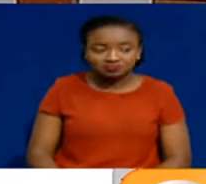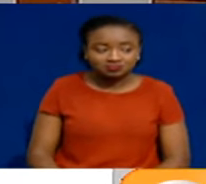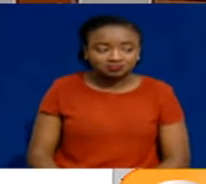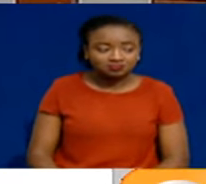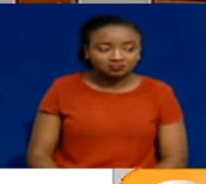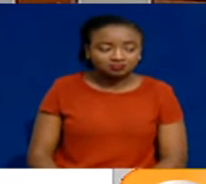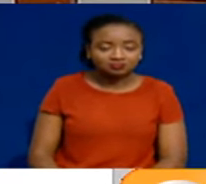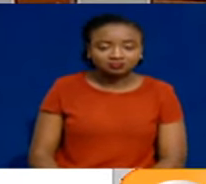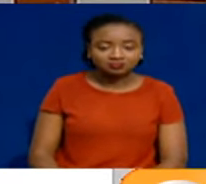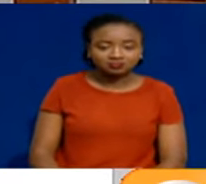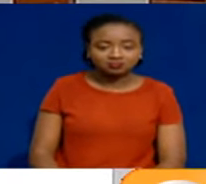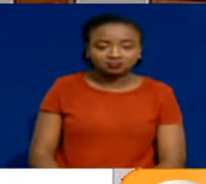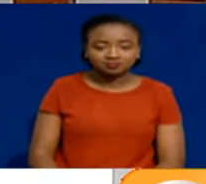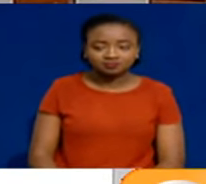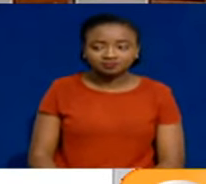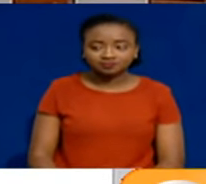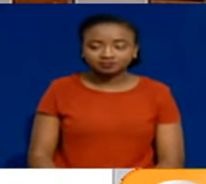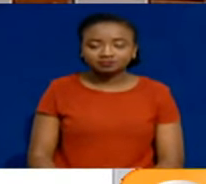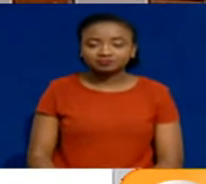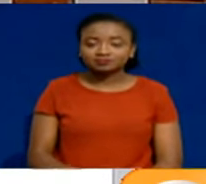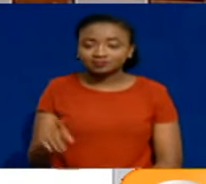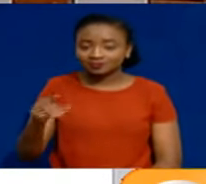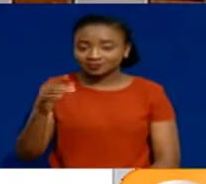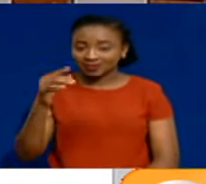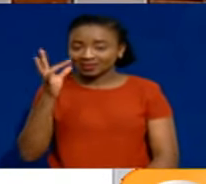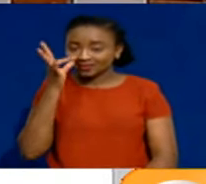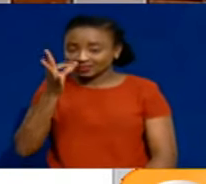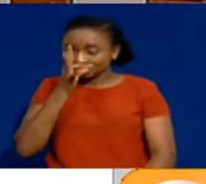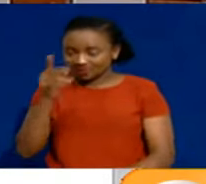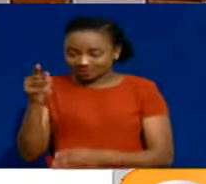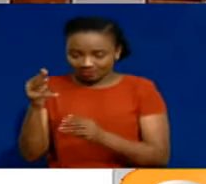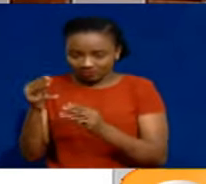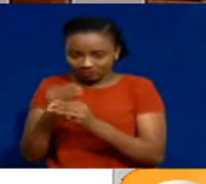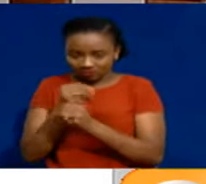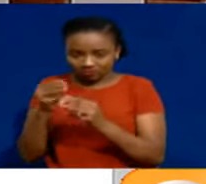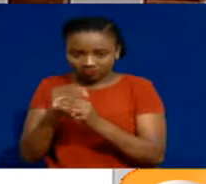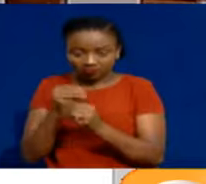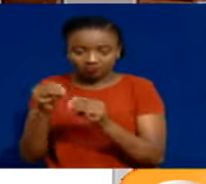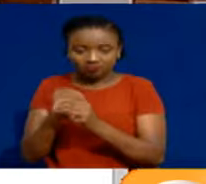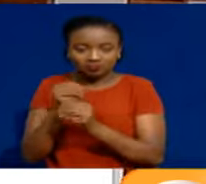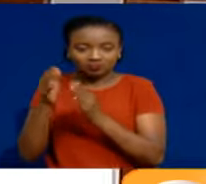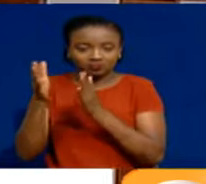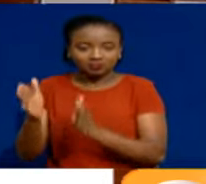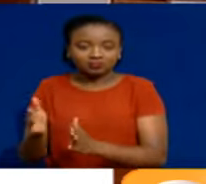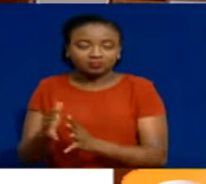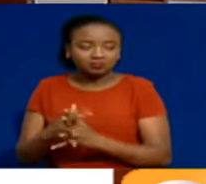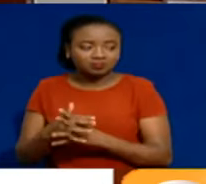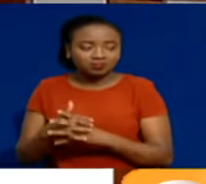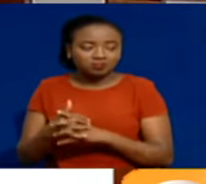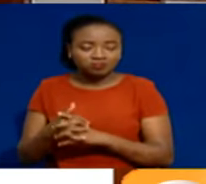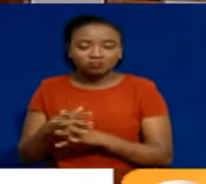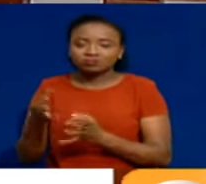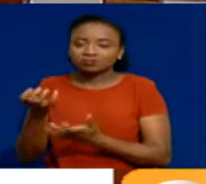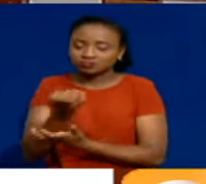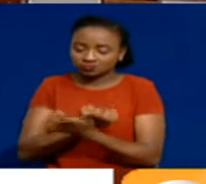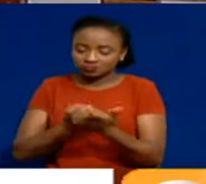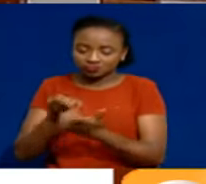Go. Kibaki, he was a mathematician. He was an mathematician. Yeah, economists are